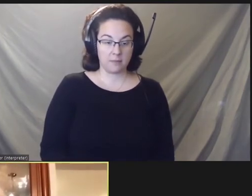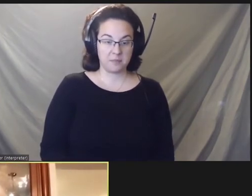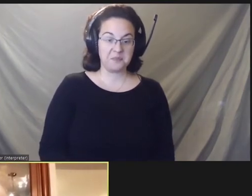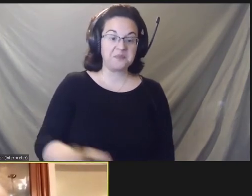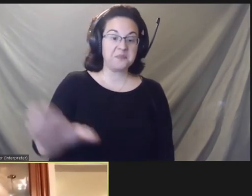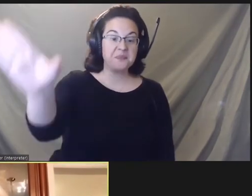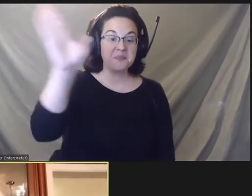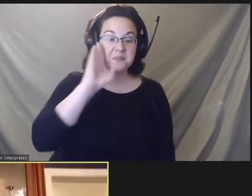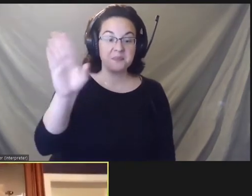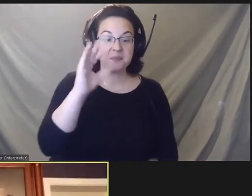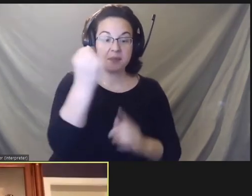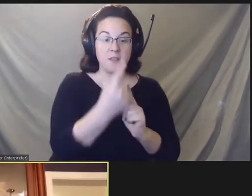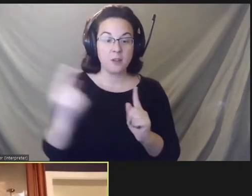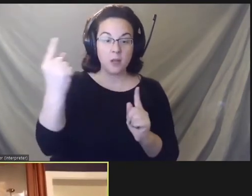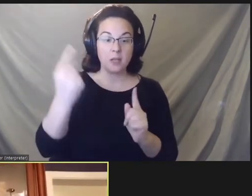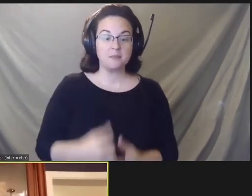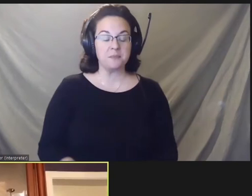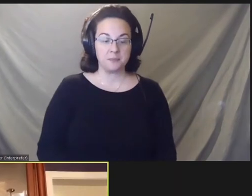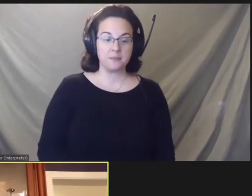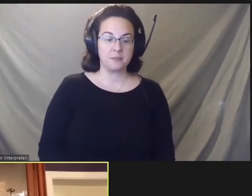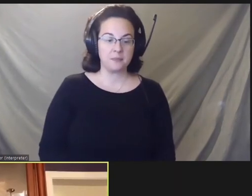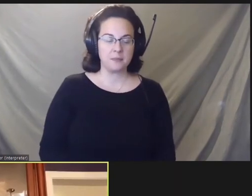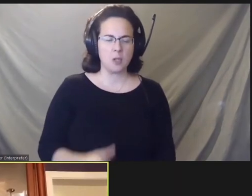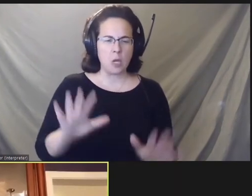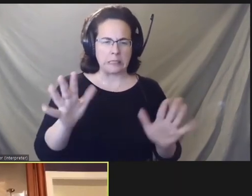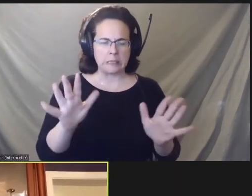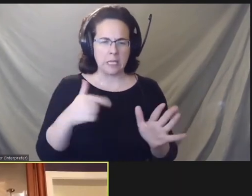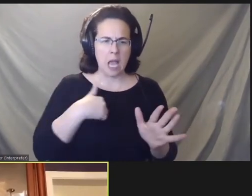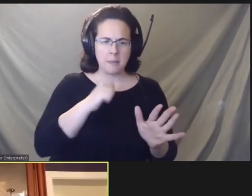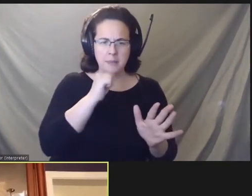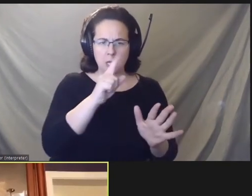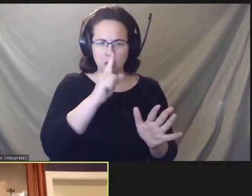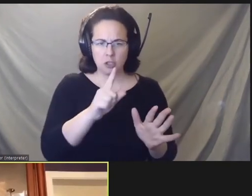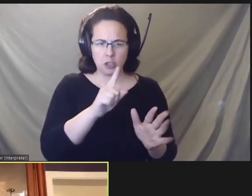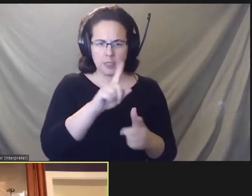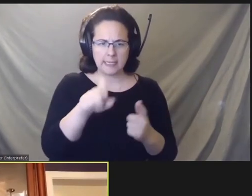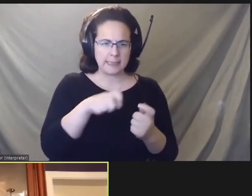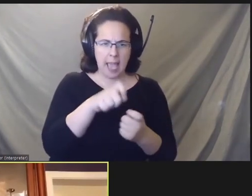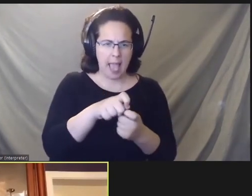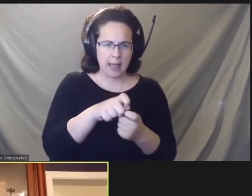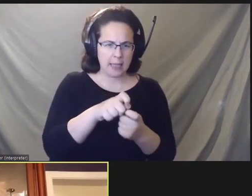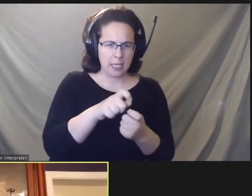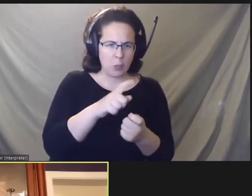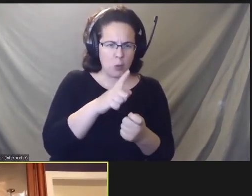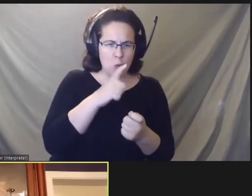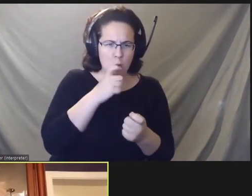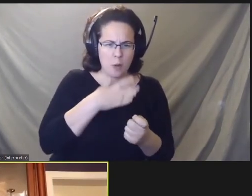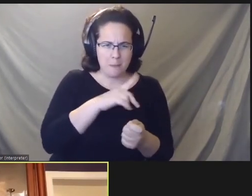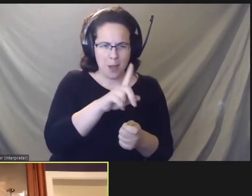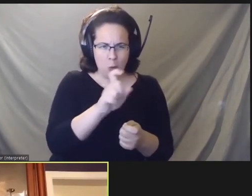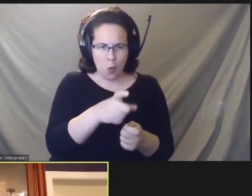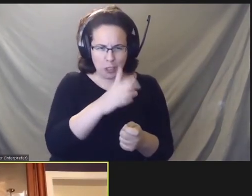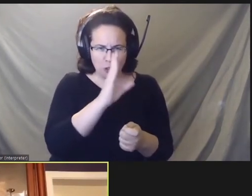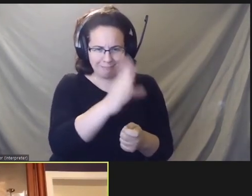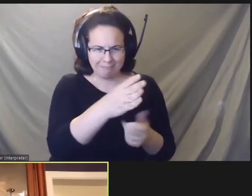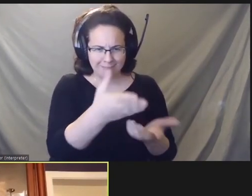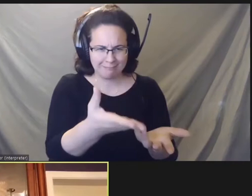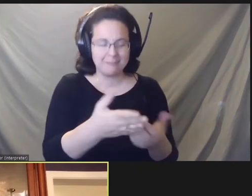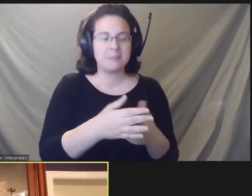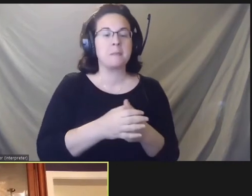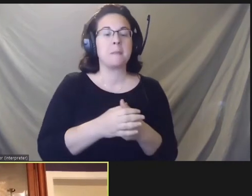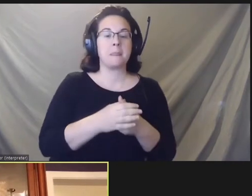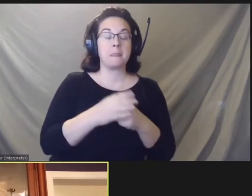Hi, everybody. So I'm not sure exactly who this question is for, but first I want to